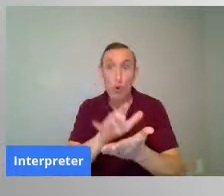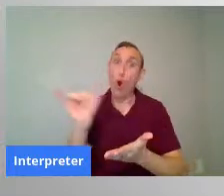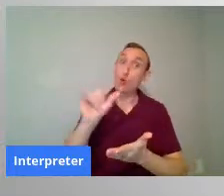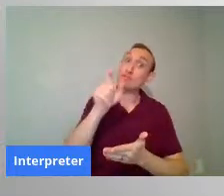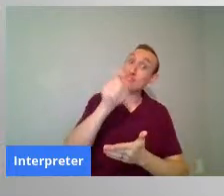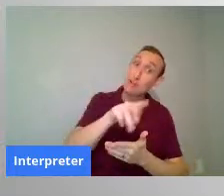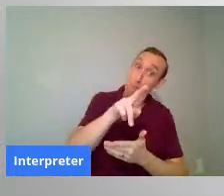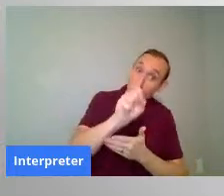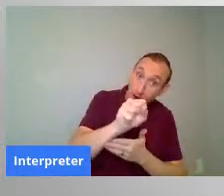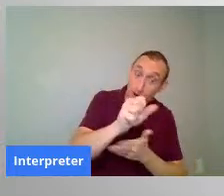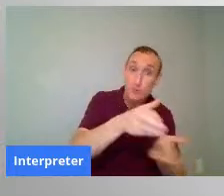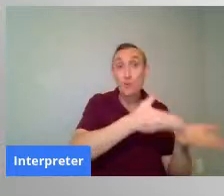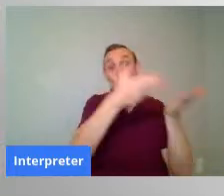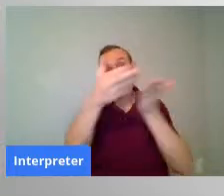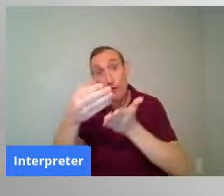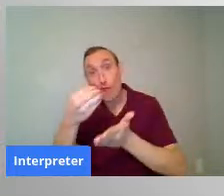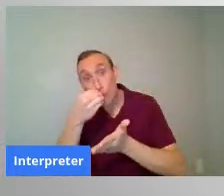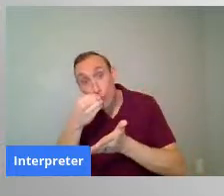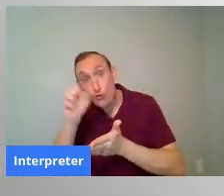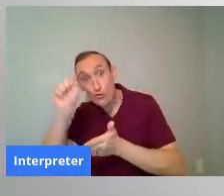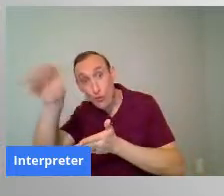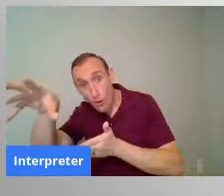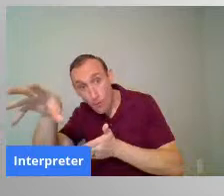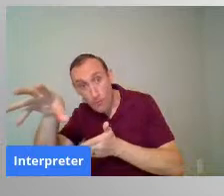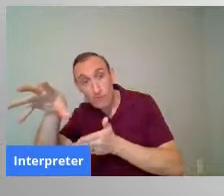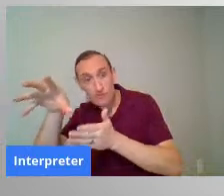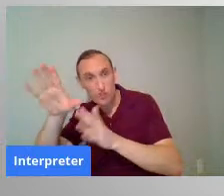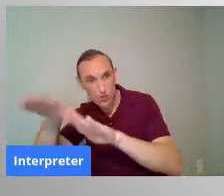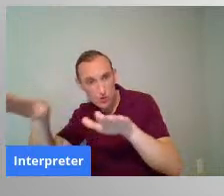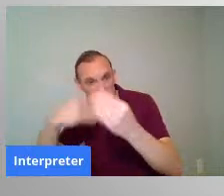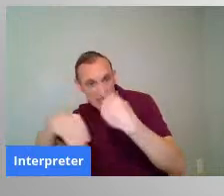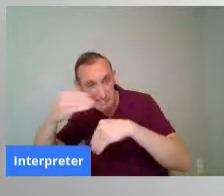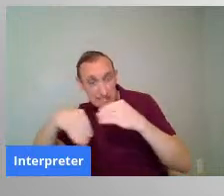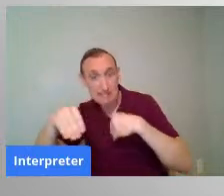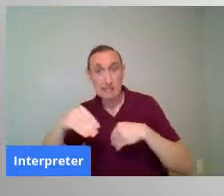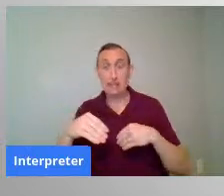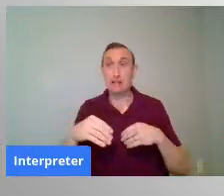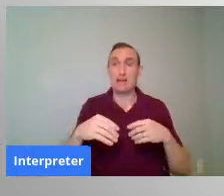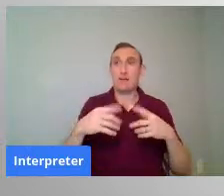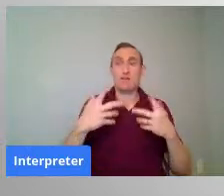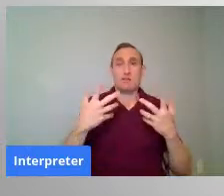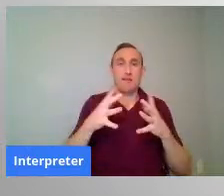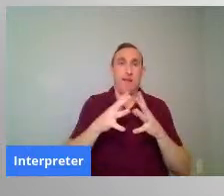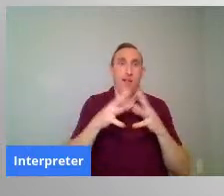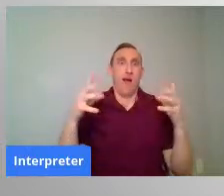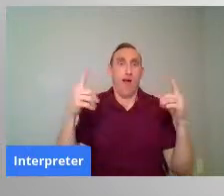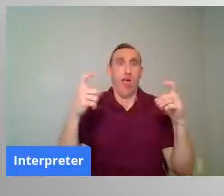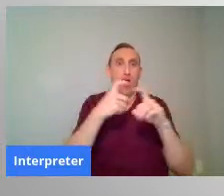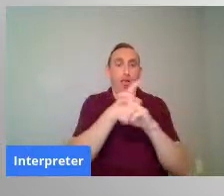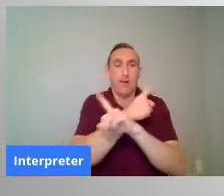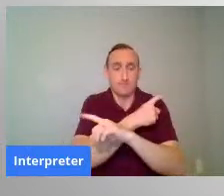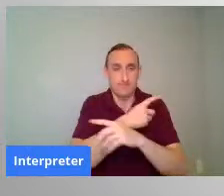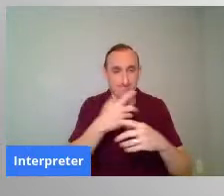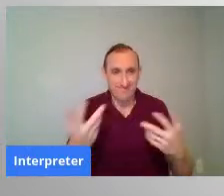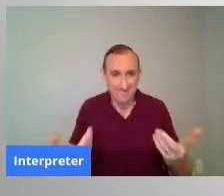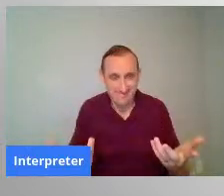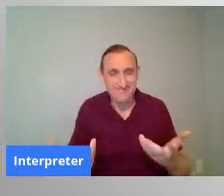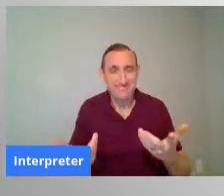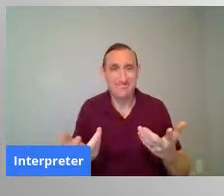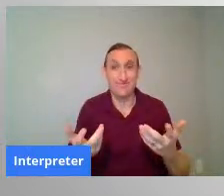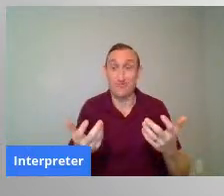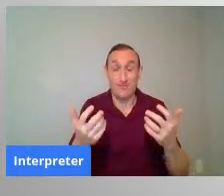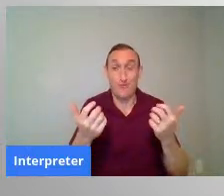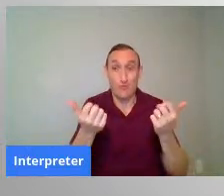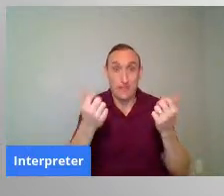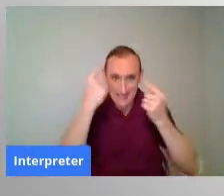okay, well, if everybody was at school, then we don't have that problem. We can use the buses for this. So those are things we are looking at